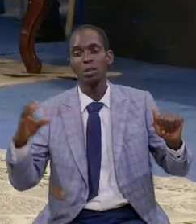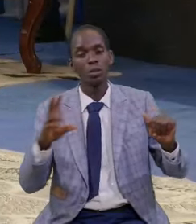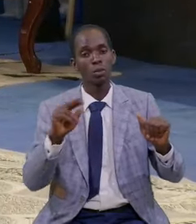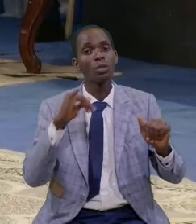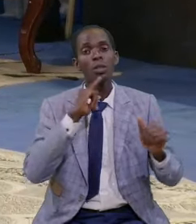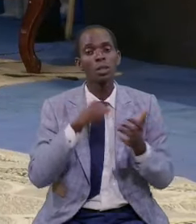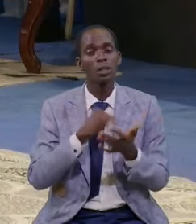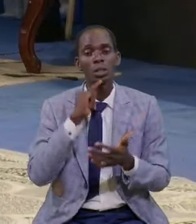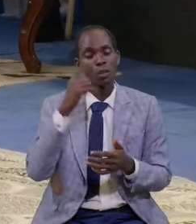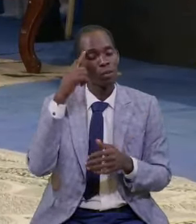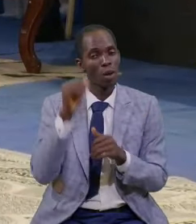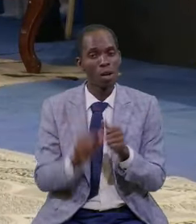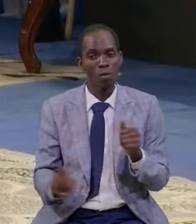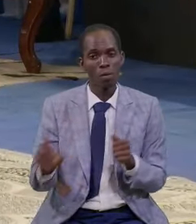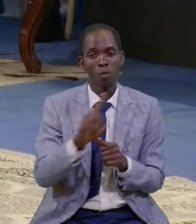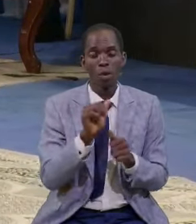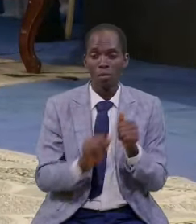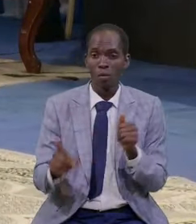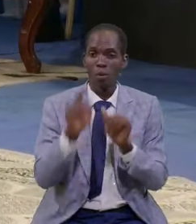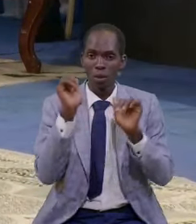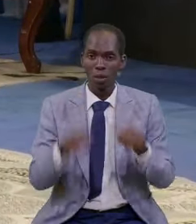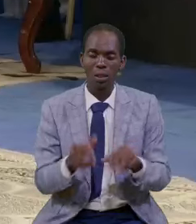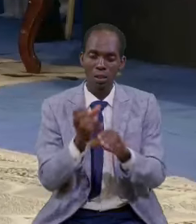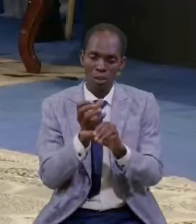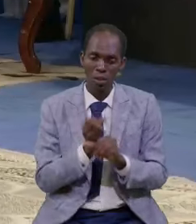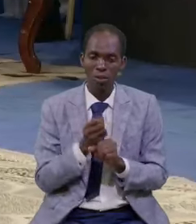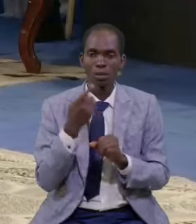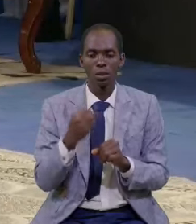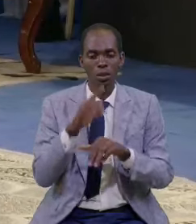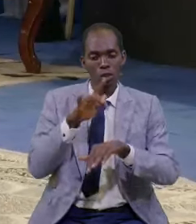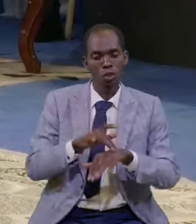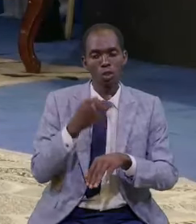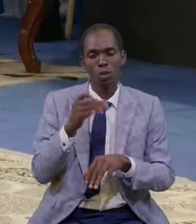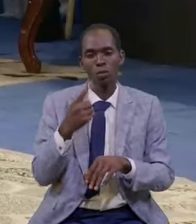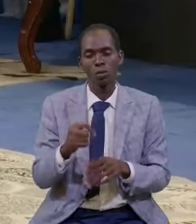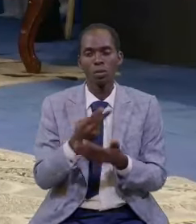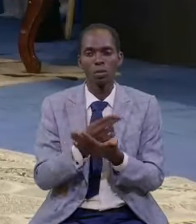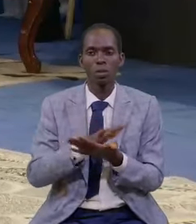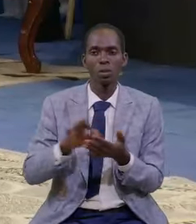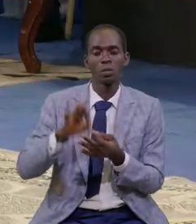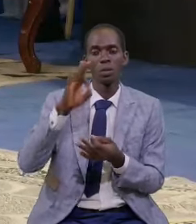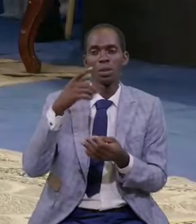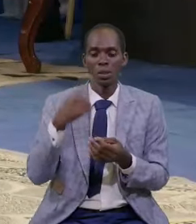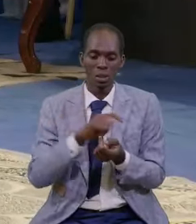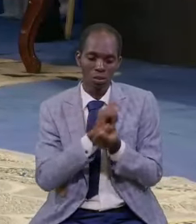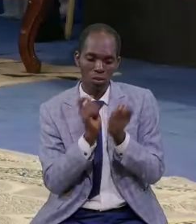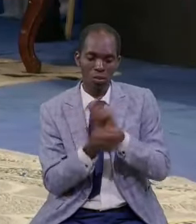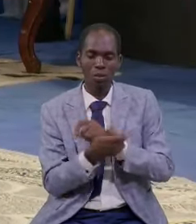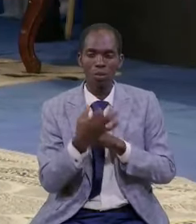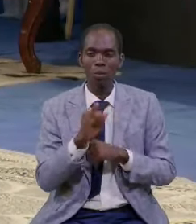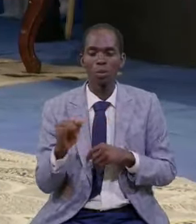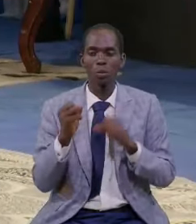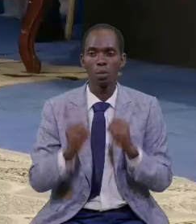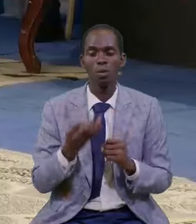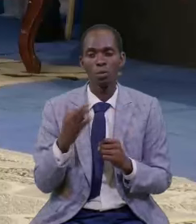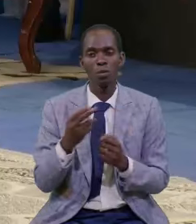Everyone can have the touch of the Spirit, the transformation of the Spirit, the truth of the Spirit,